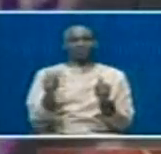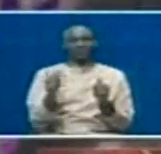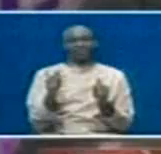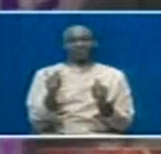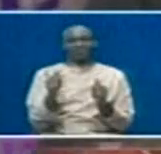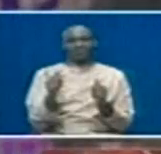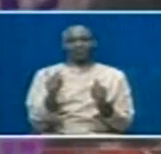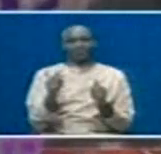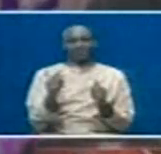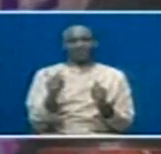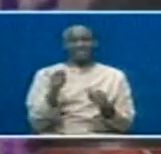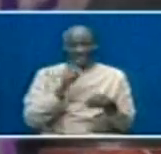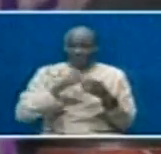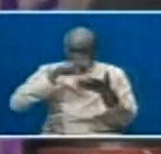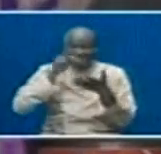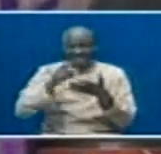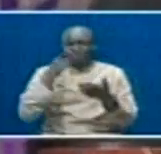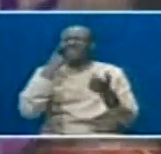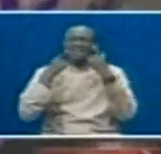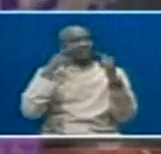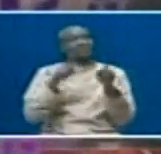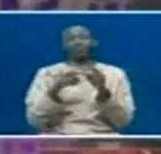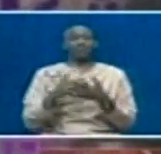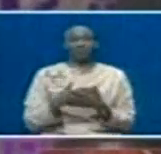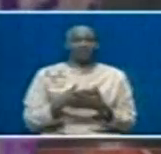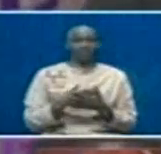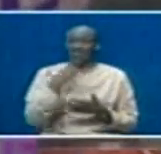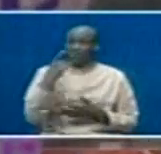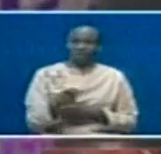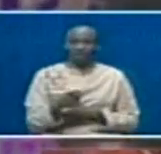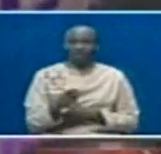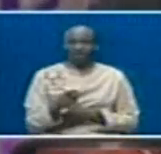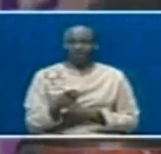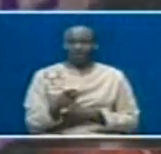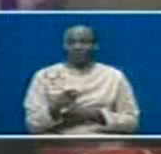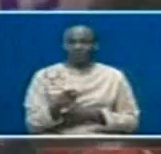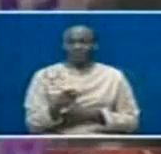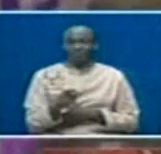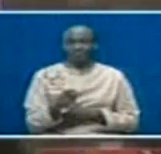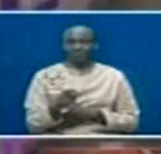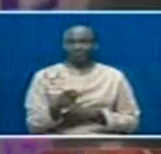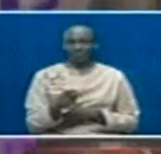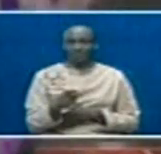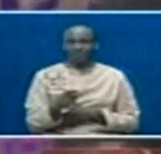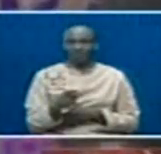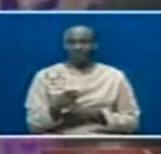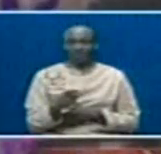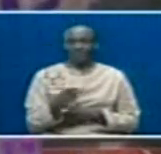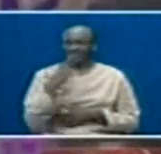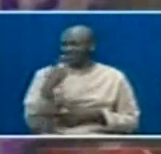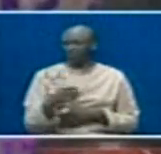cried like a baby when I read that poem. Until this very day, it strikes. Brings a tear.